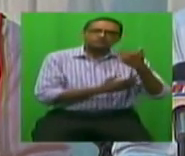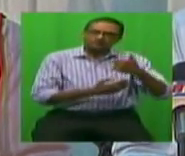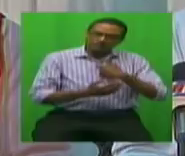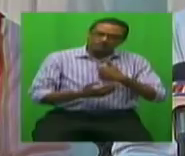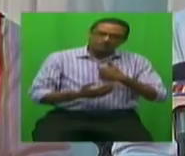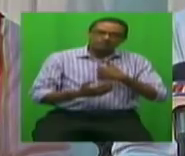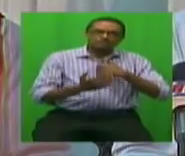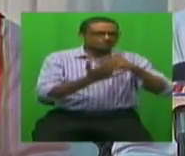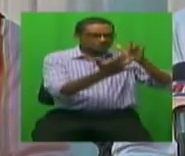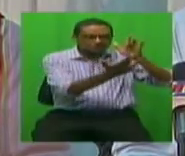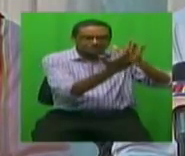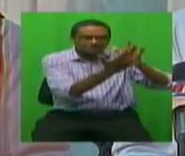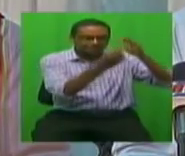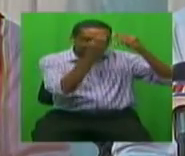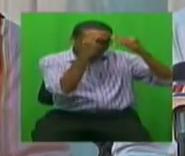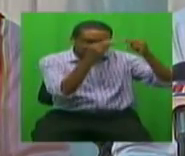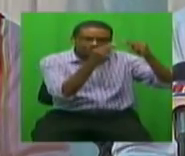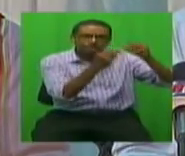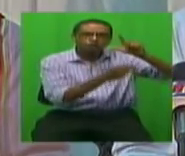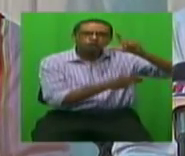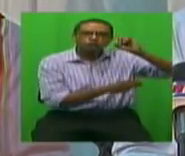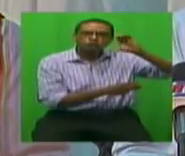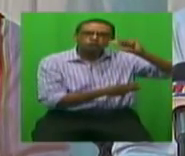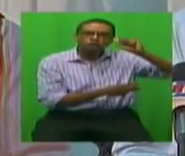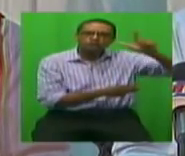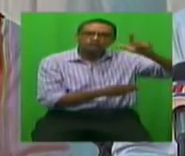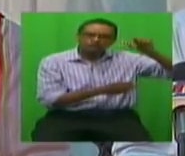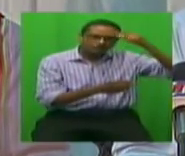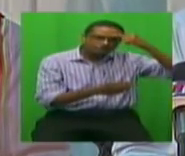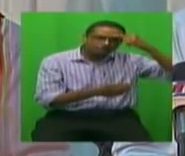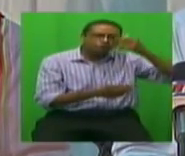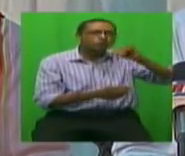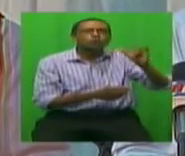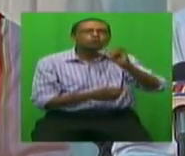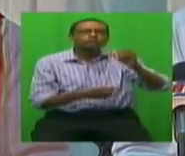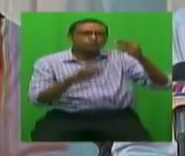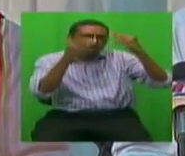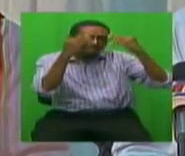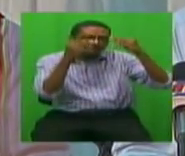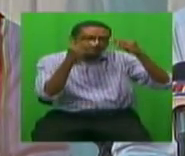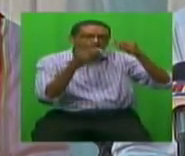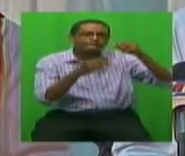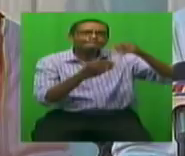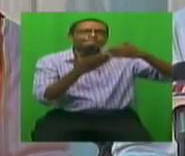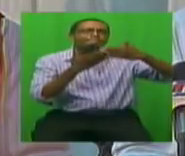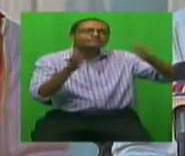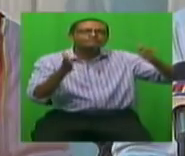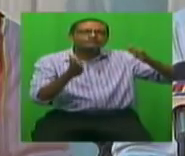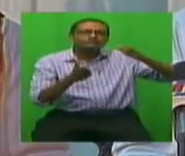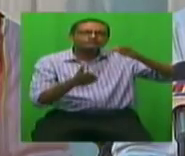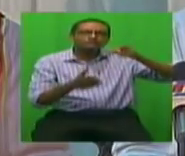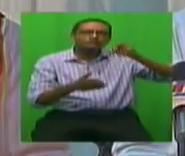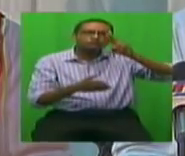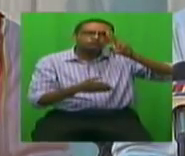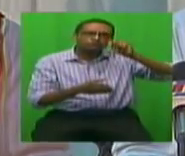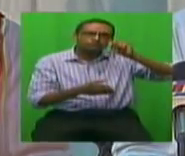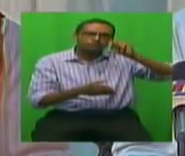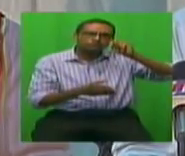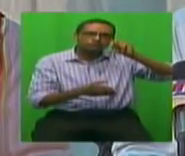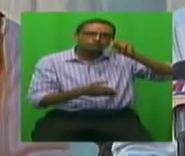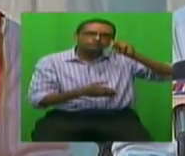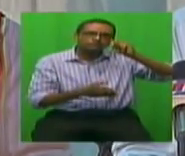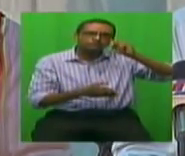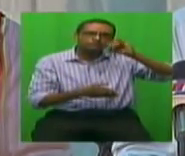of Local Government. Also, the Minister of Public Utilities is aware. The regional corporations, we're asking them to be